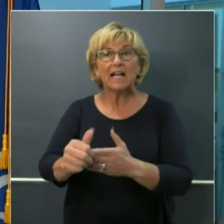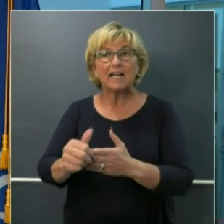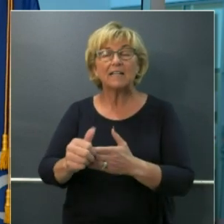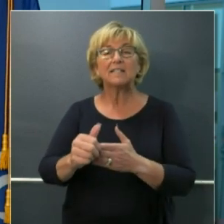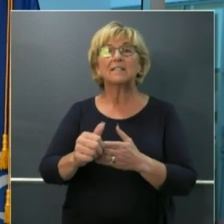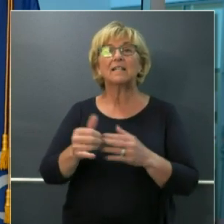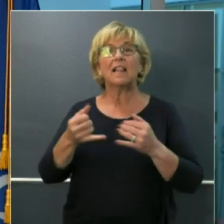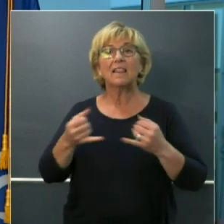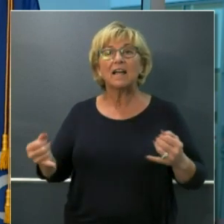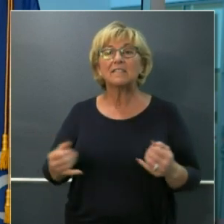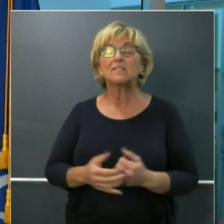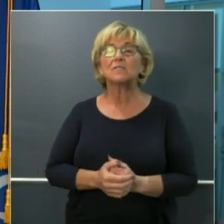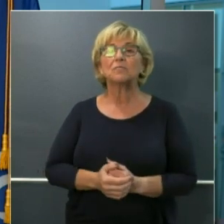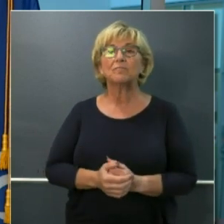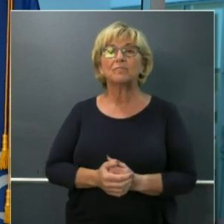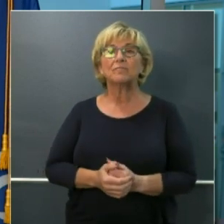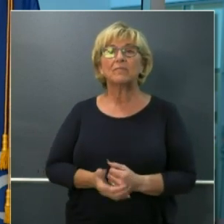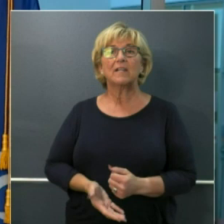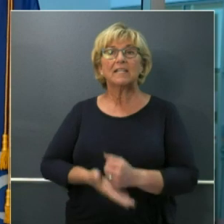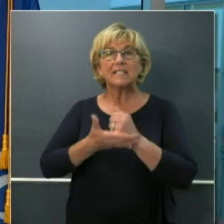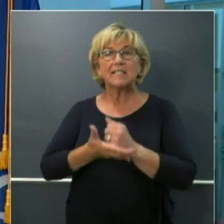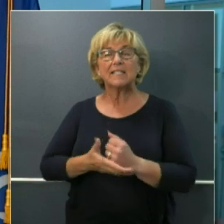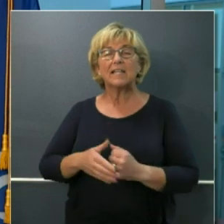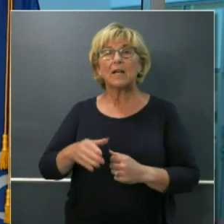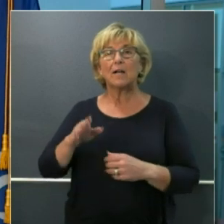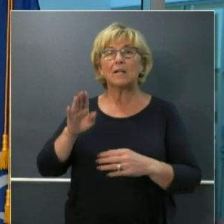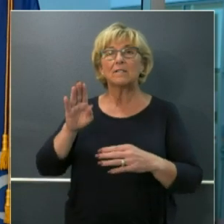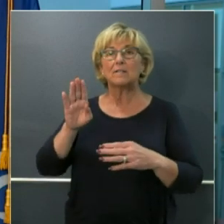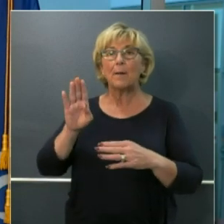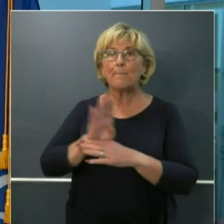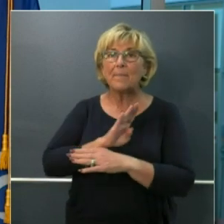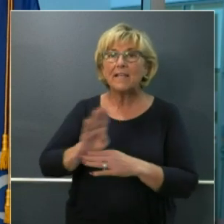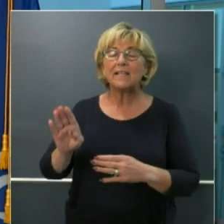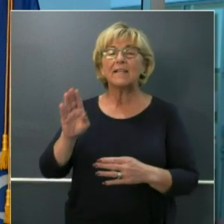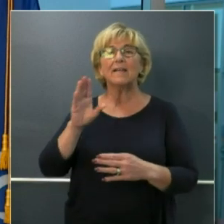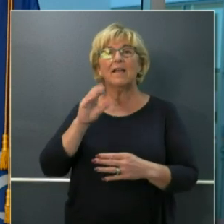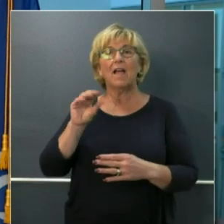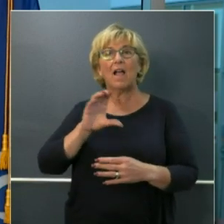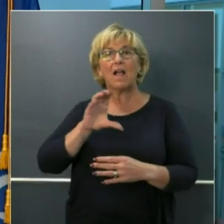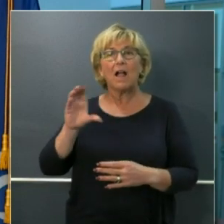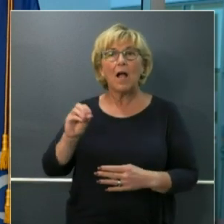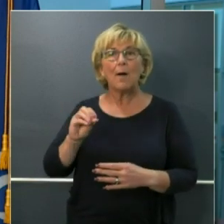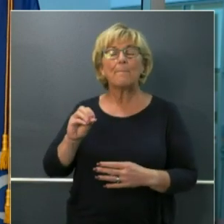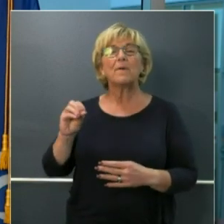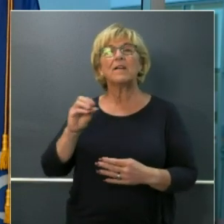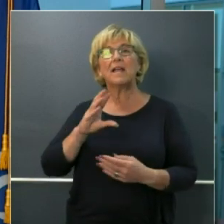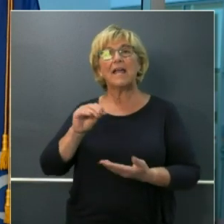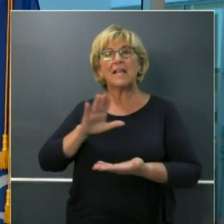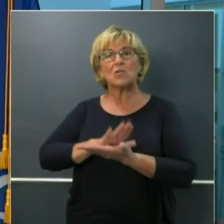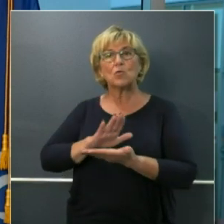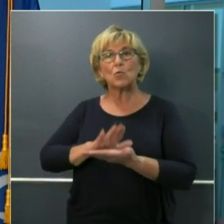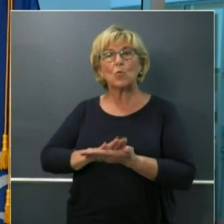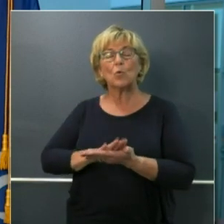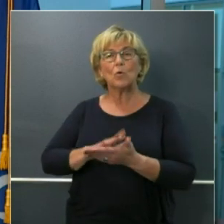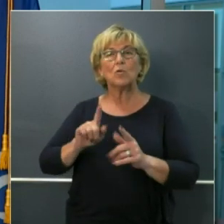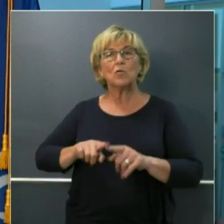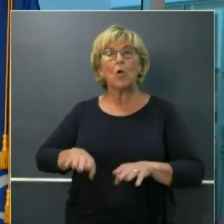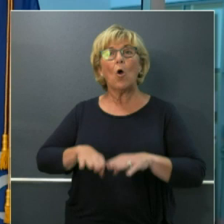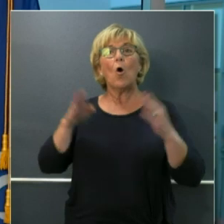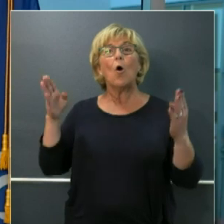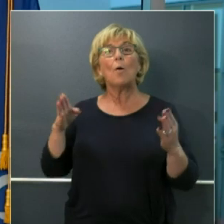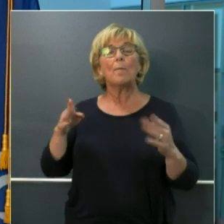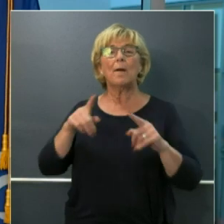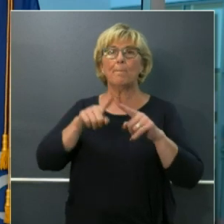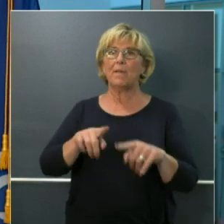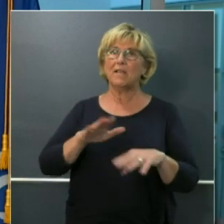to help companies, businesses and our schools reopen in a way that reduces risk. But it really will continue to rely